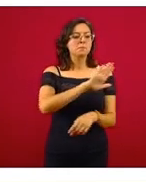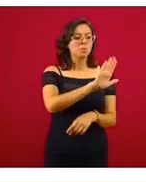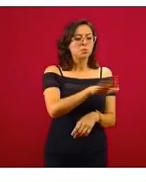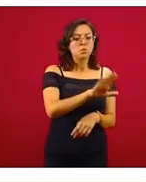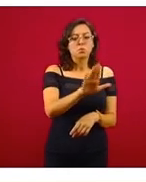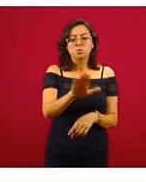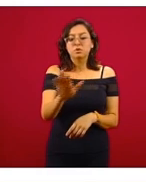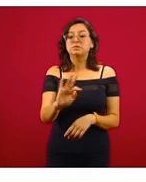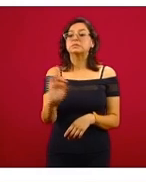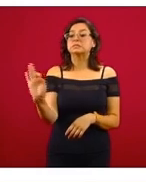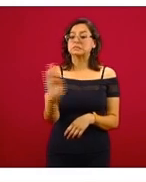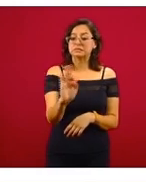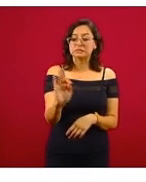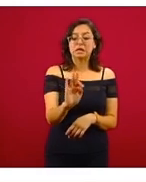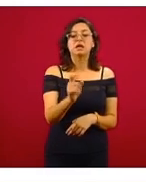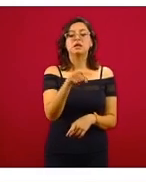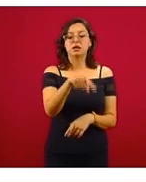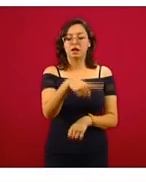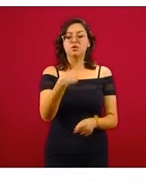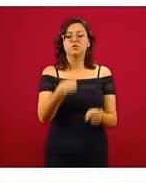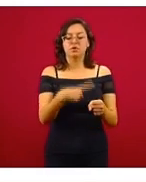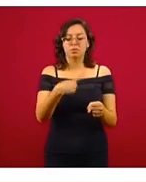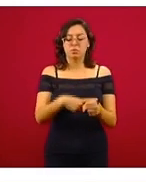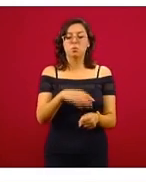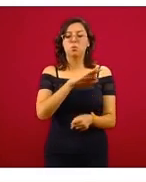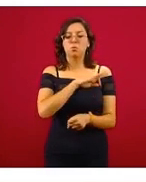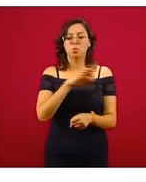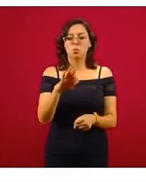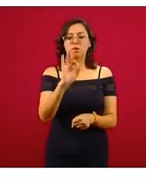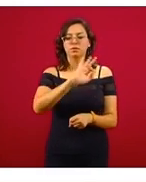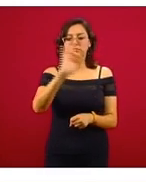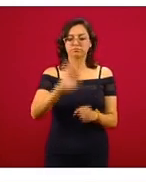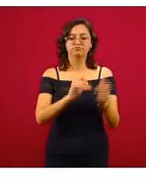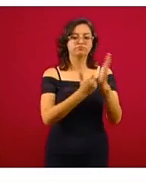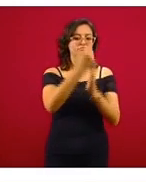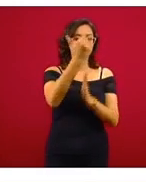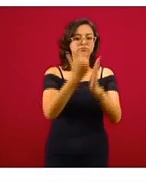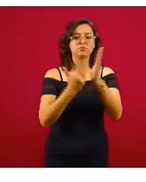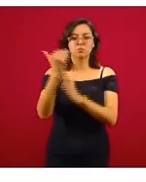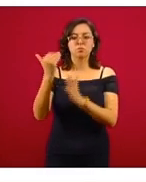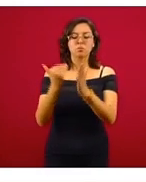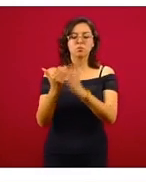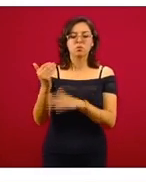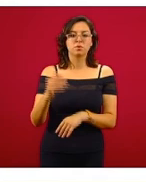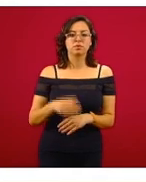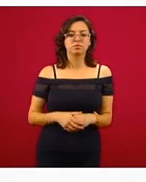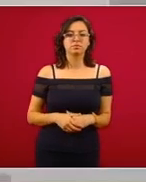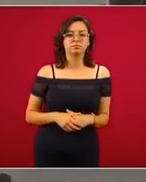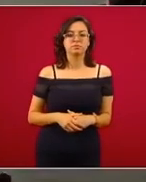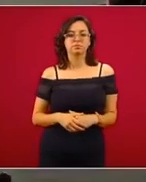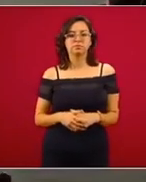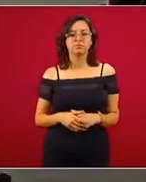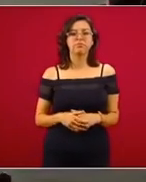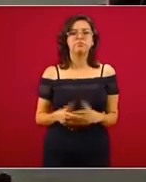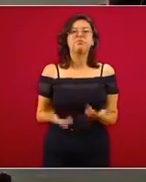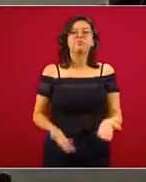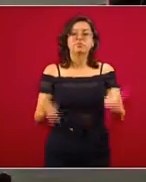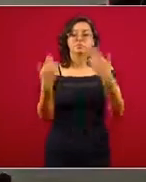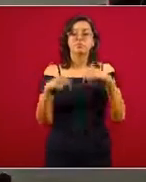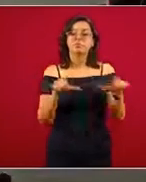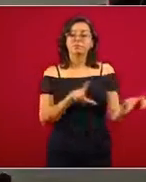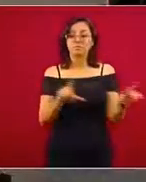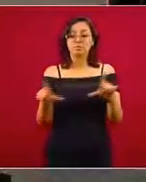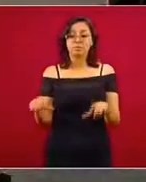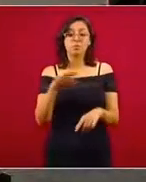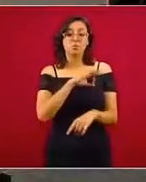have a higher proportion of suspect deaths that could potentially bring their numbers up